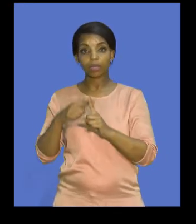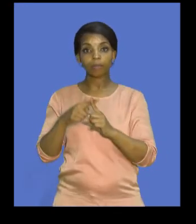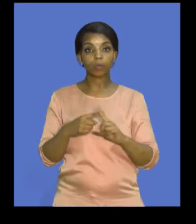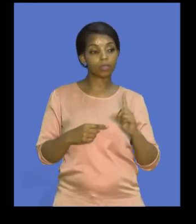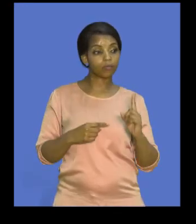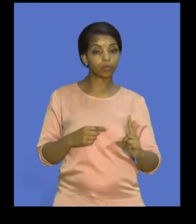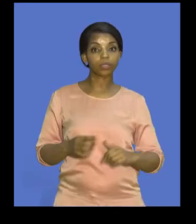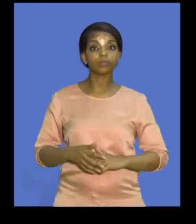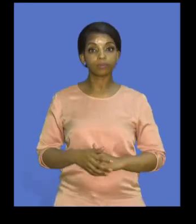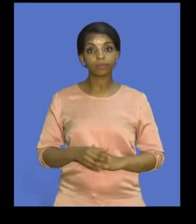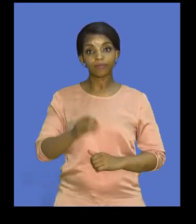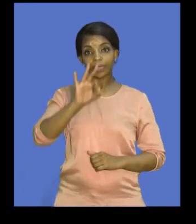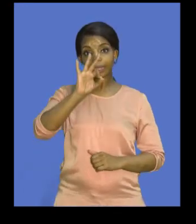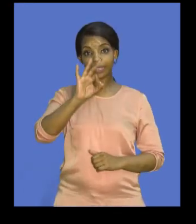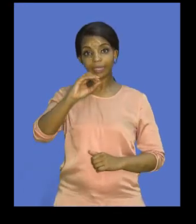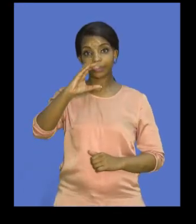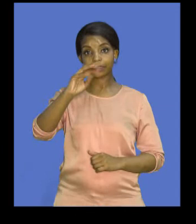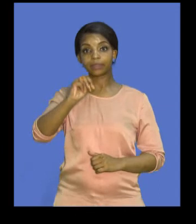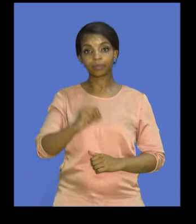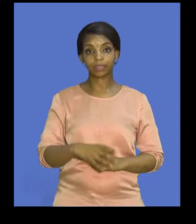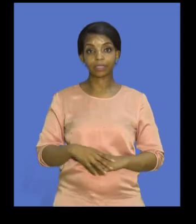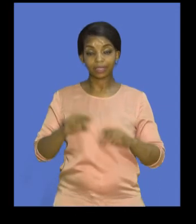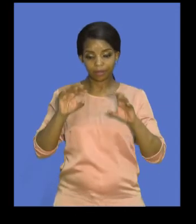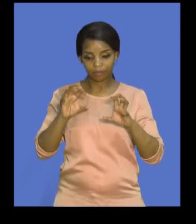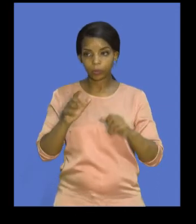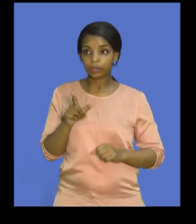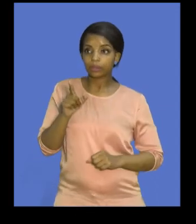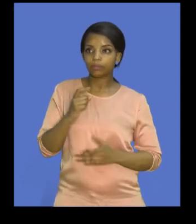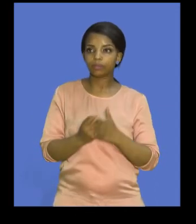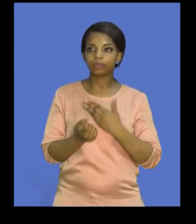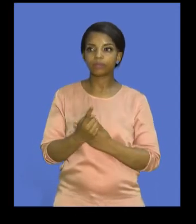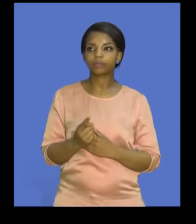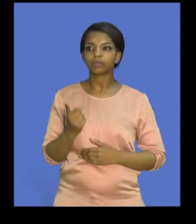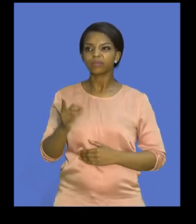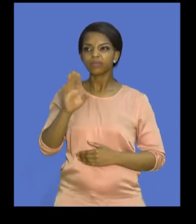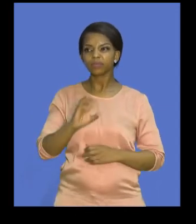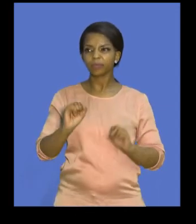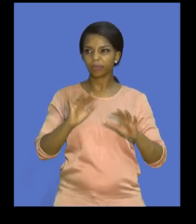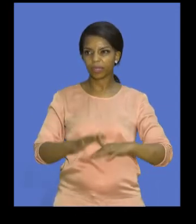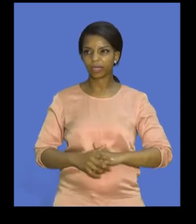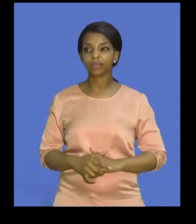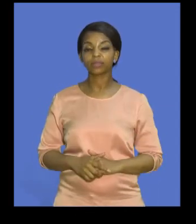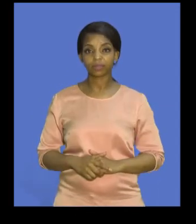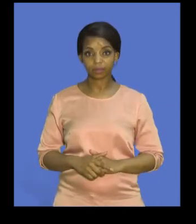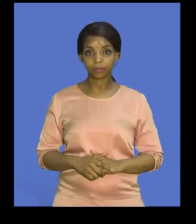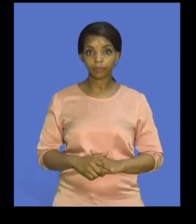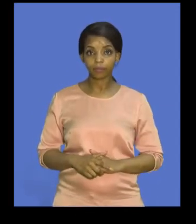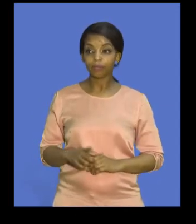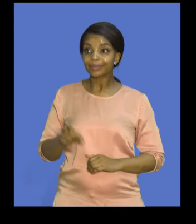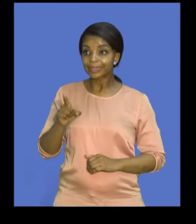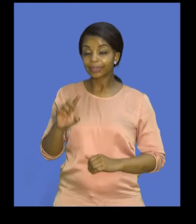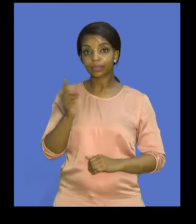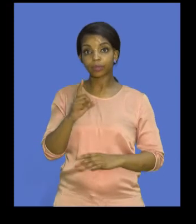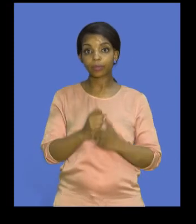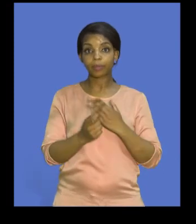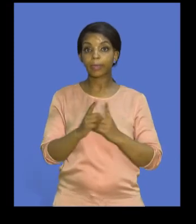actually 9,9, which is approximately 10. So this is what it says here, but if it's 2 centimeters, it's going